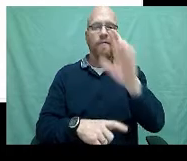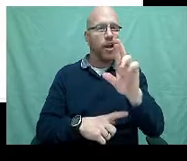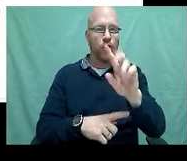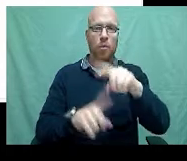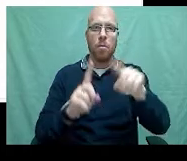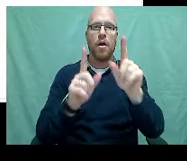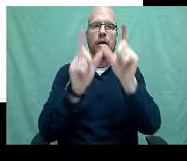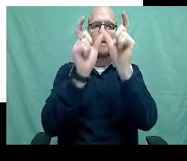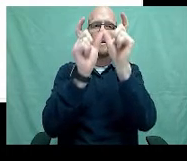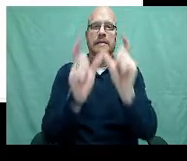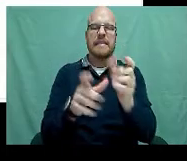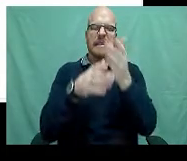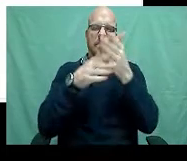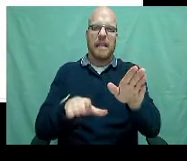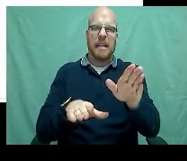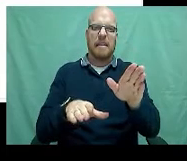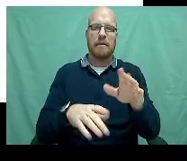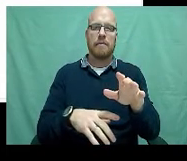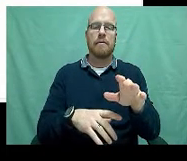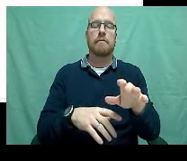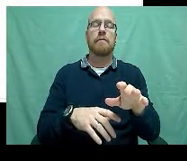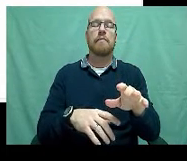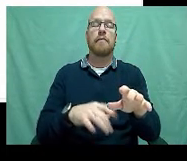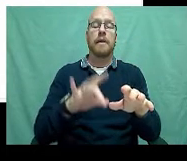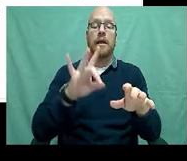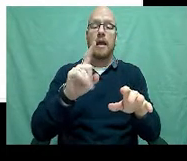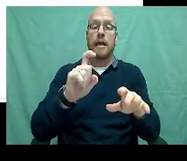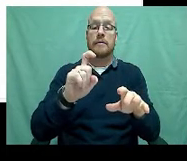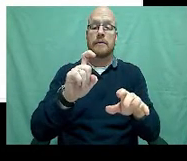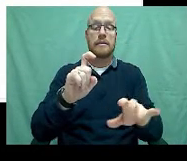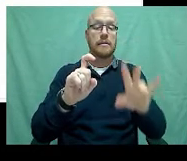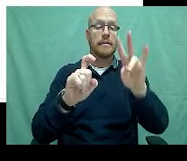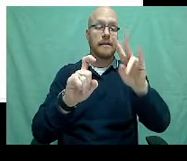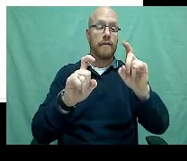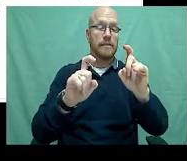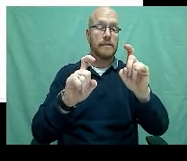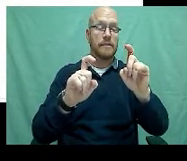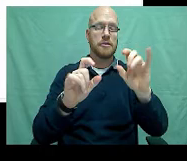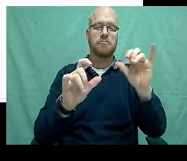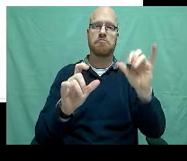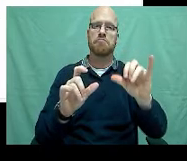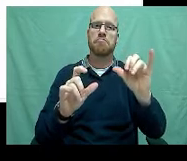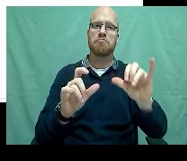just split it into two numbers when added together, equal 15x.